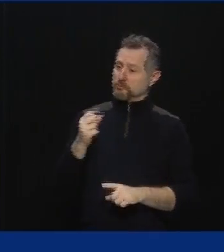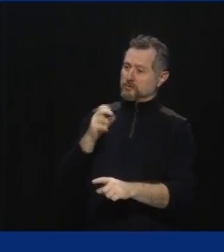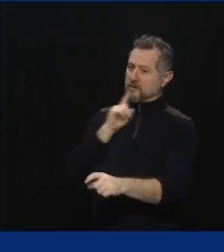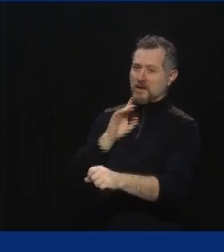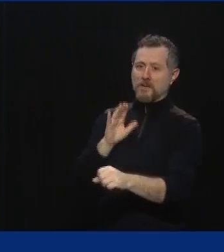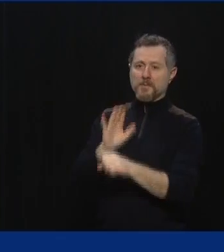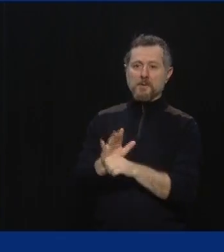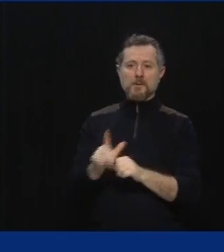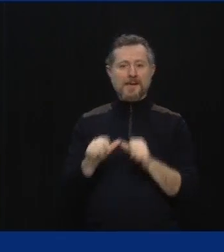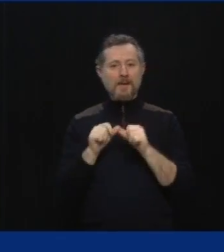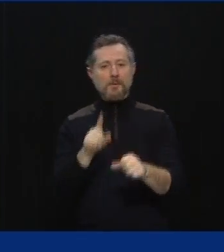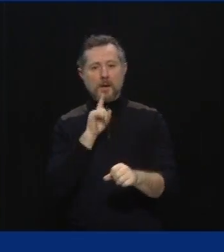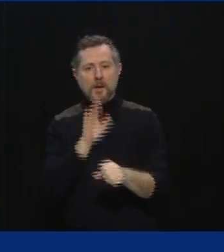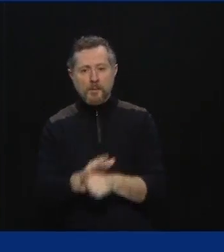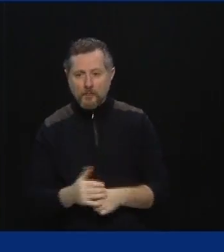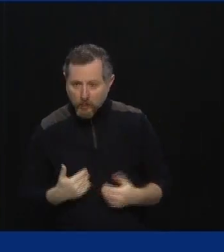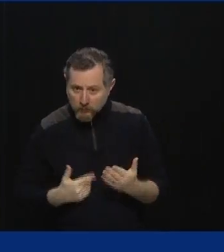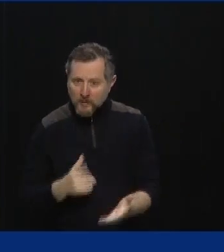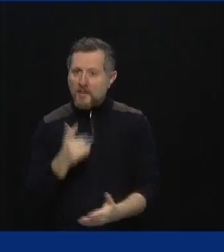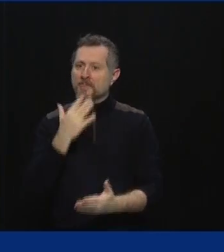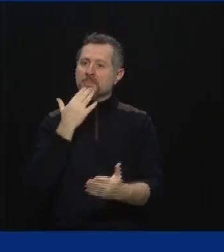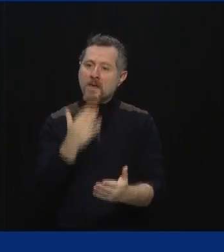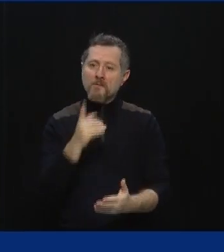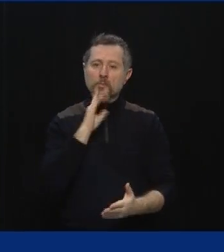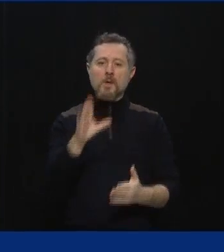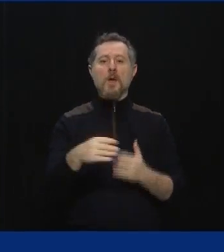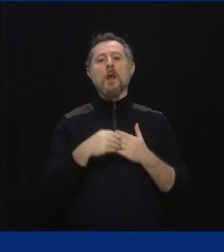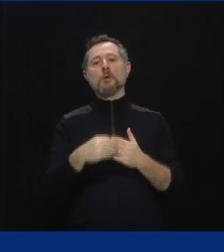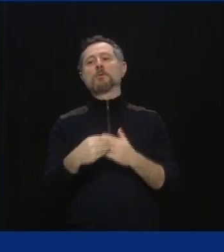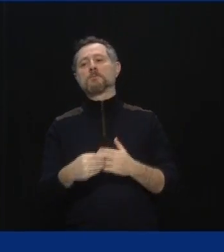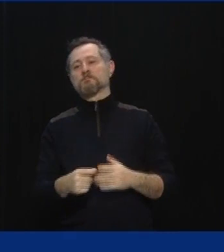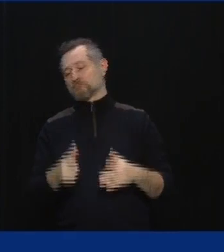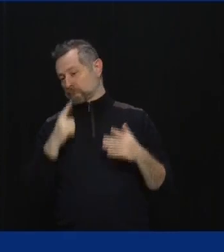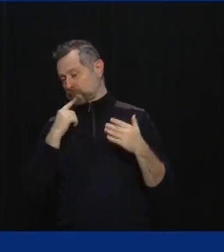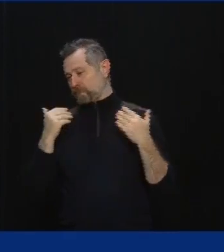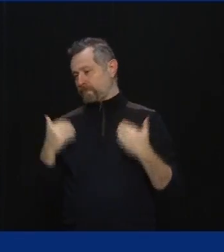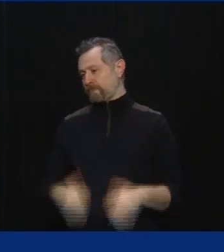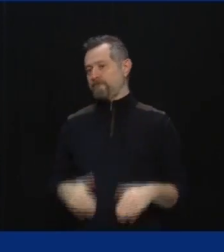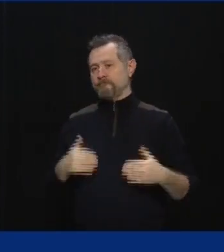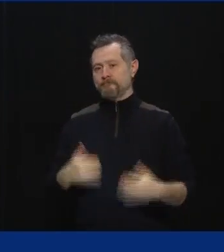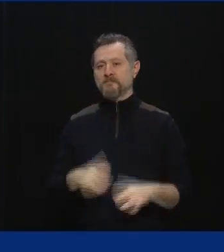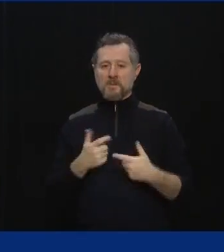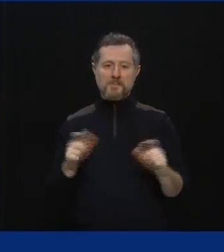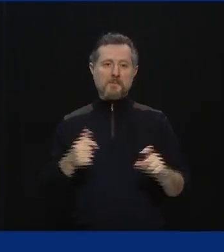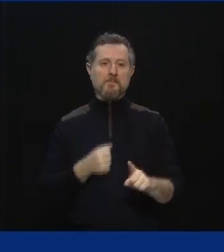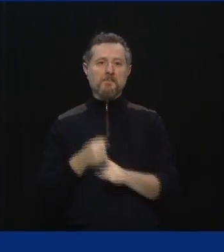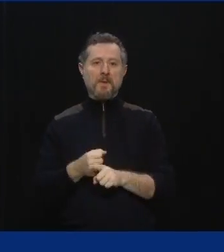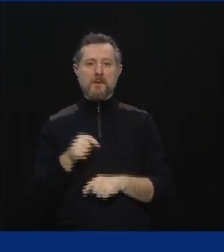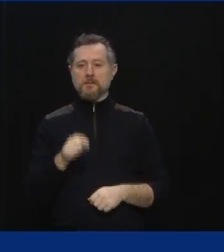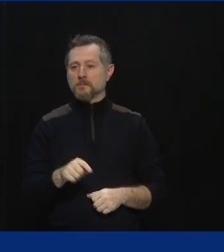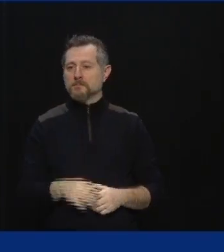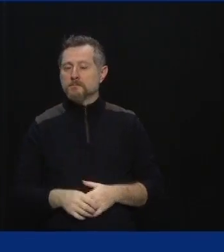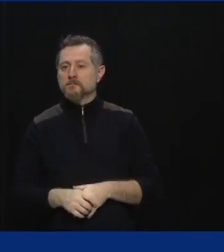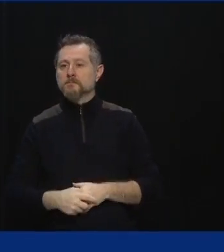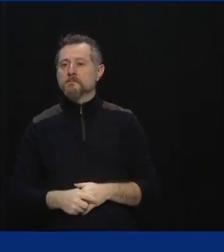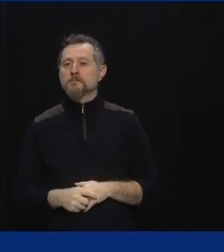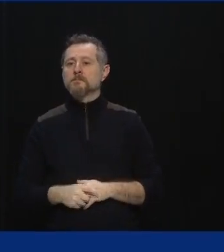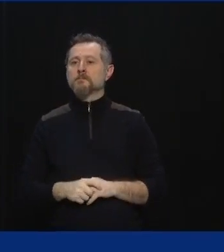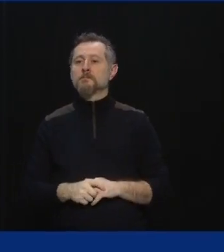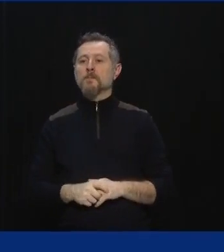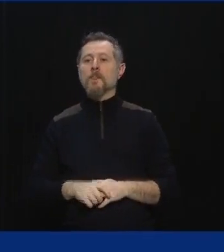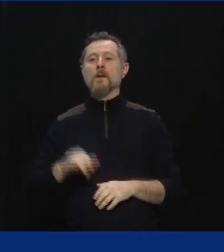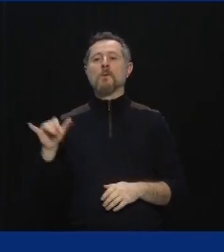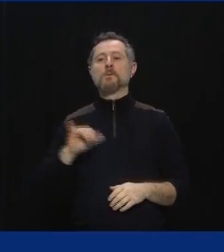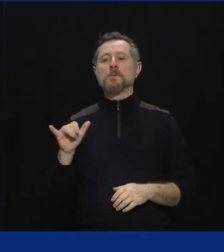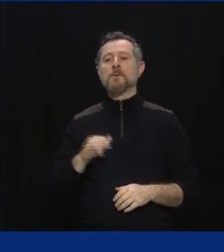you for that and for your leadership and really, really making a huge difference here in this project. Also, and obviously, I want to thank